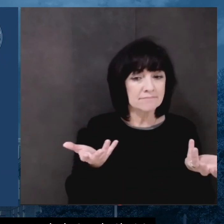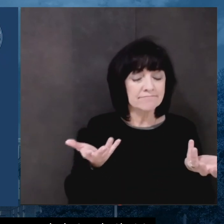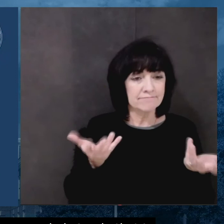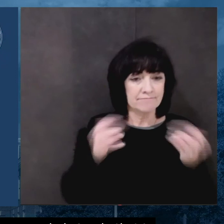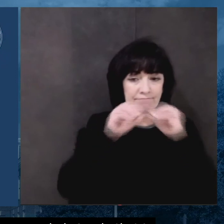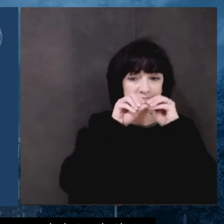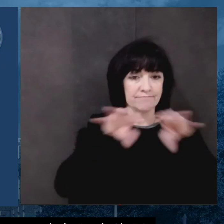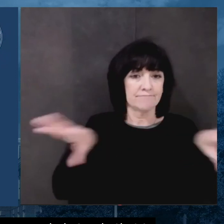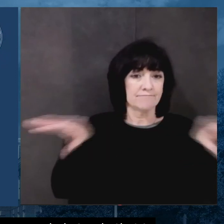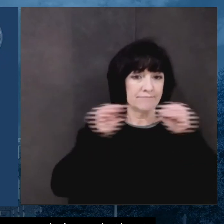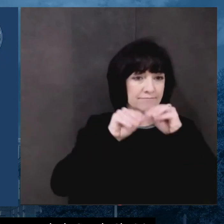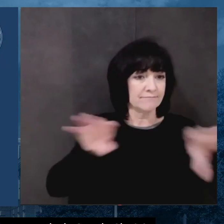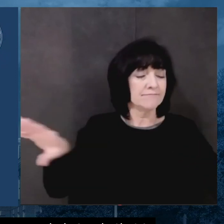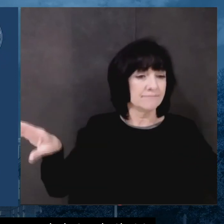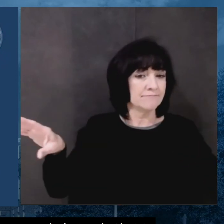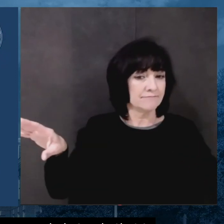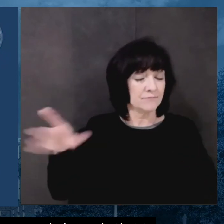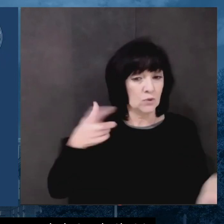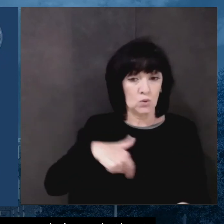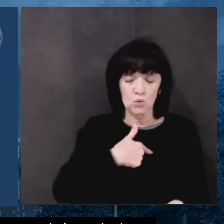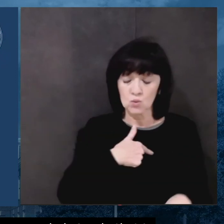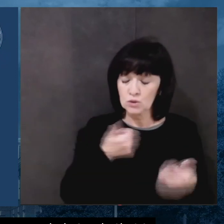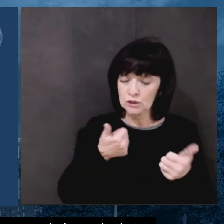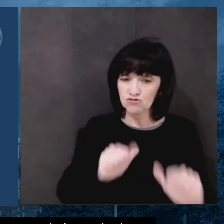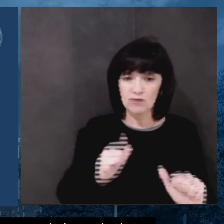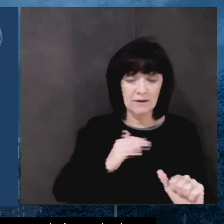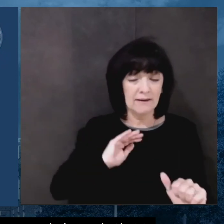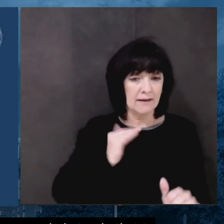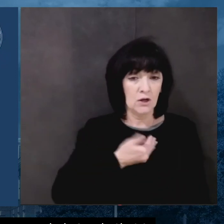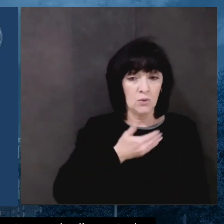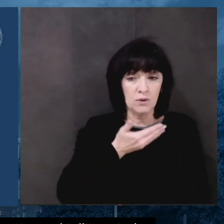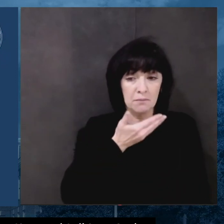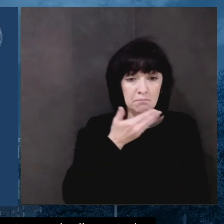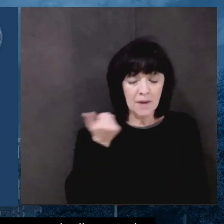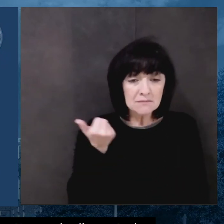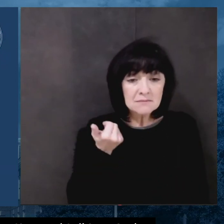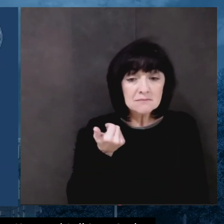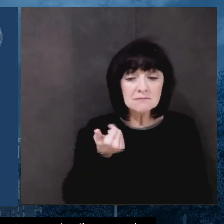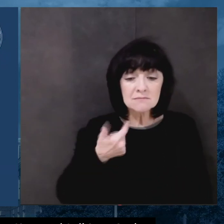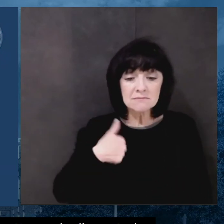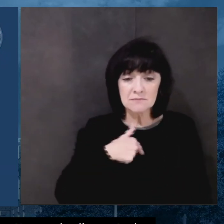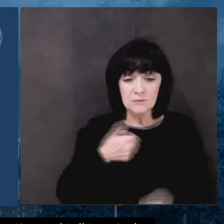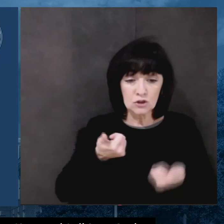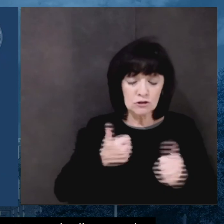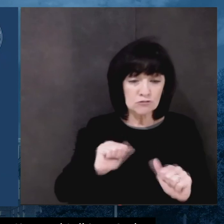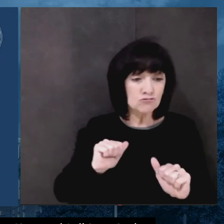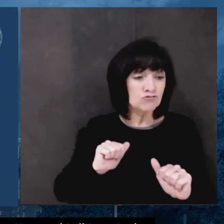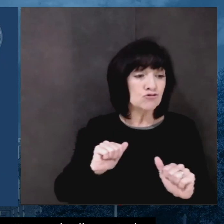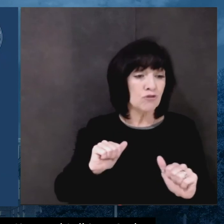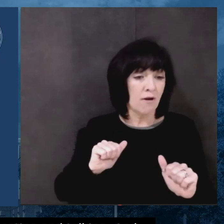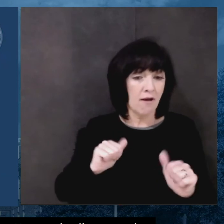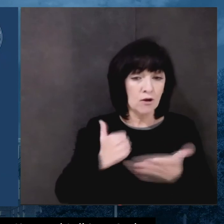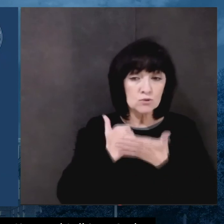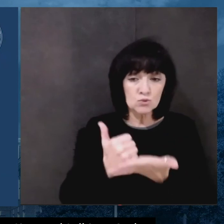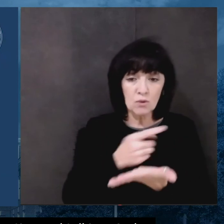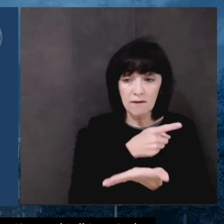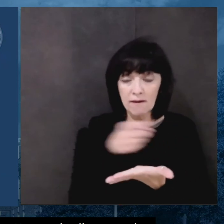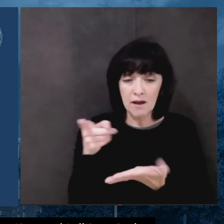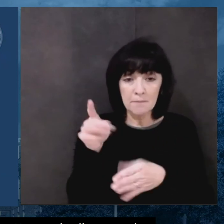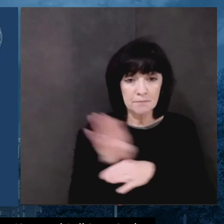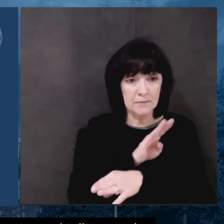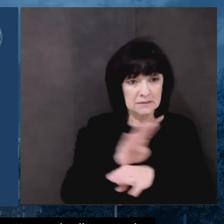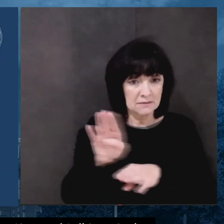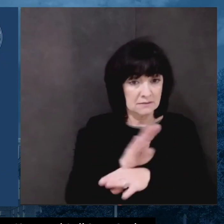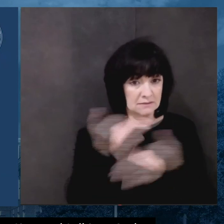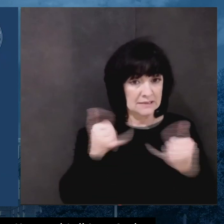tried hard to enable businesses to get revenue, to stay open in a way that's